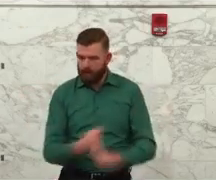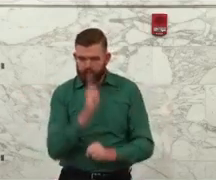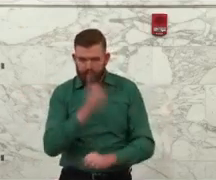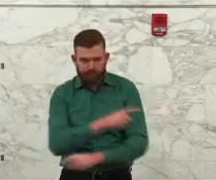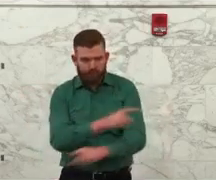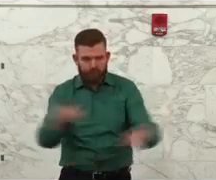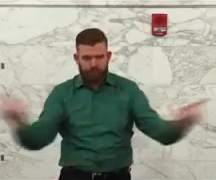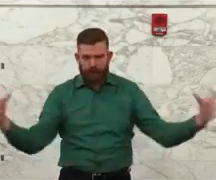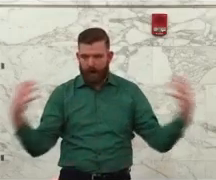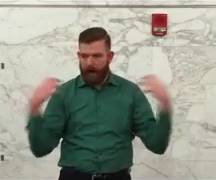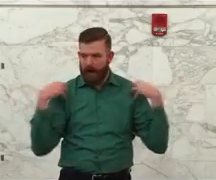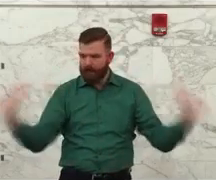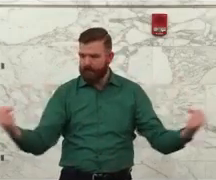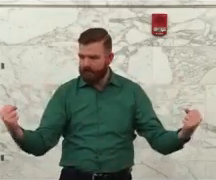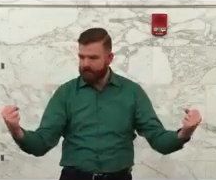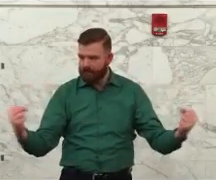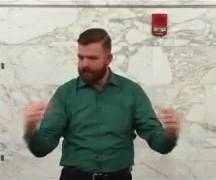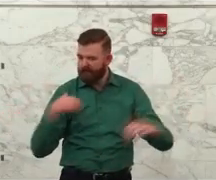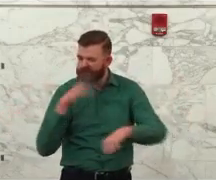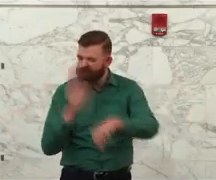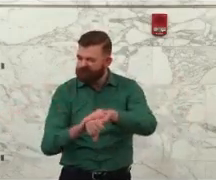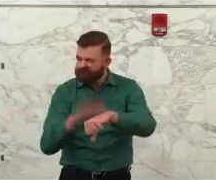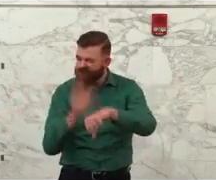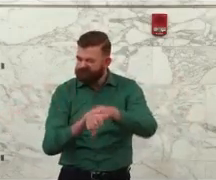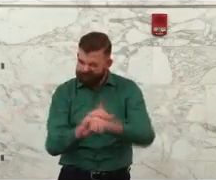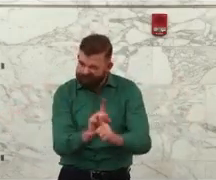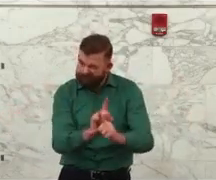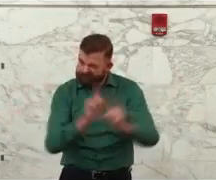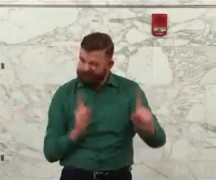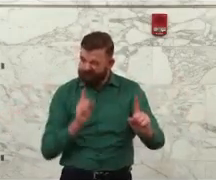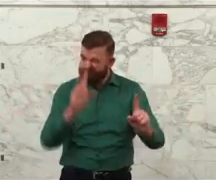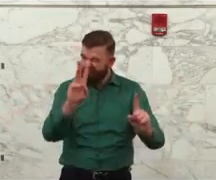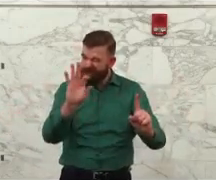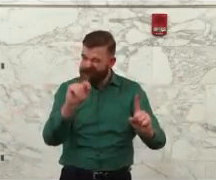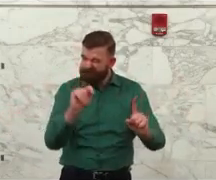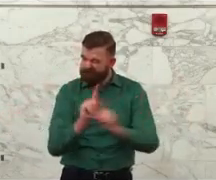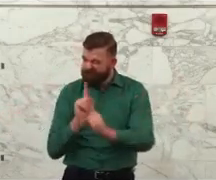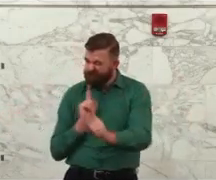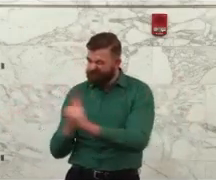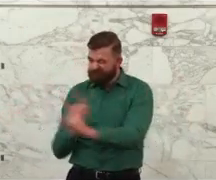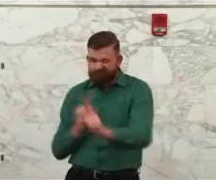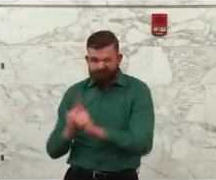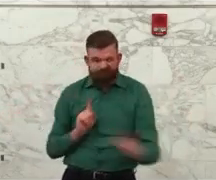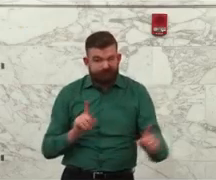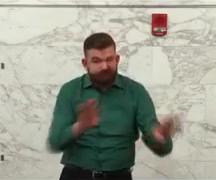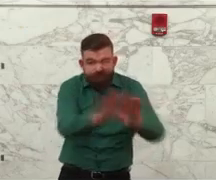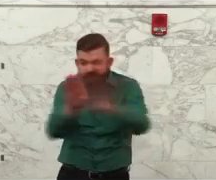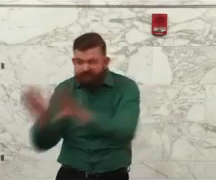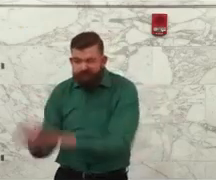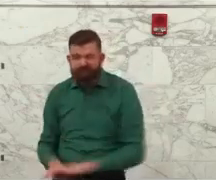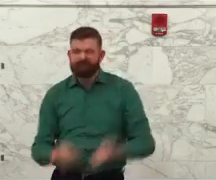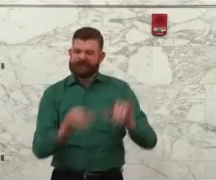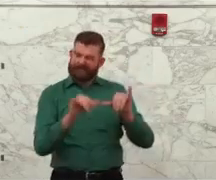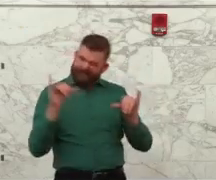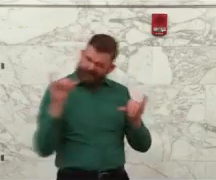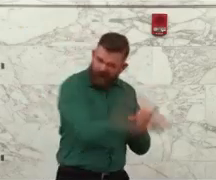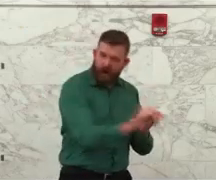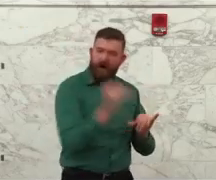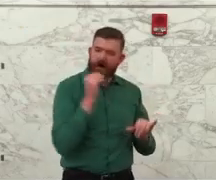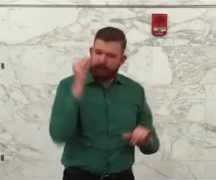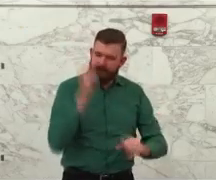distancing steps that the governor has put in place are designed to protect you and your loved ones and are intended to prevent